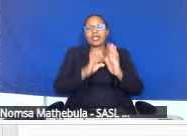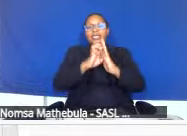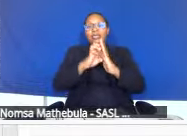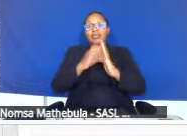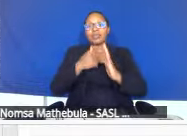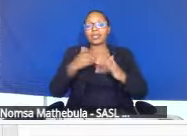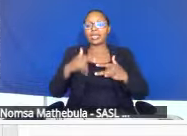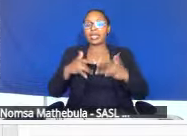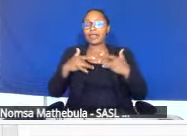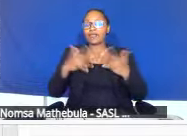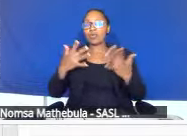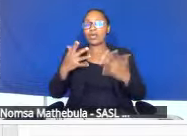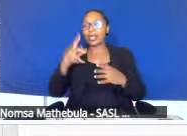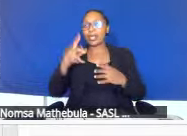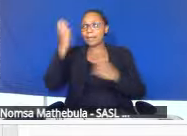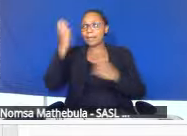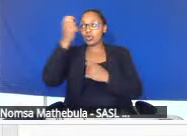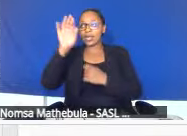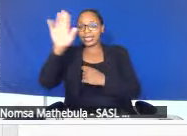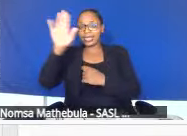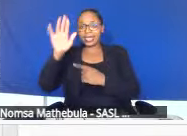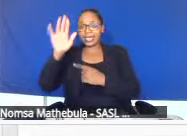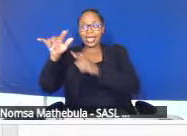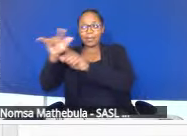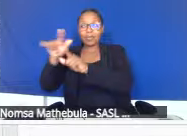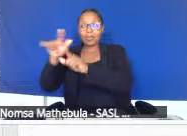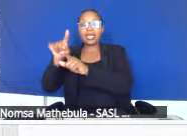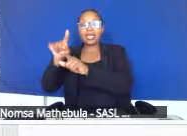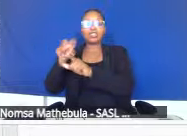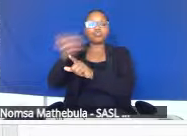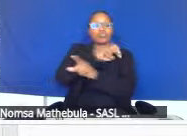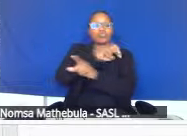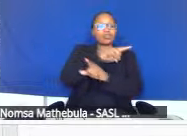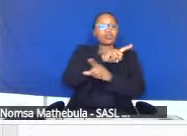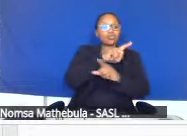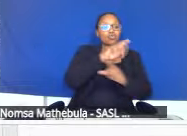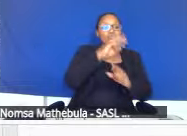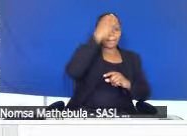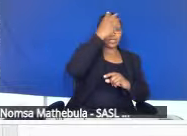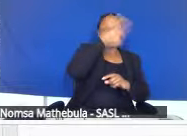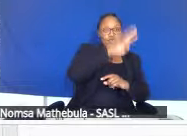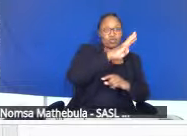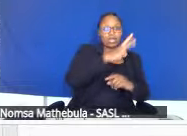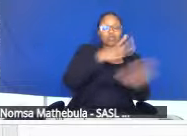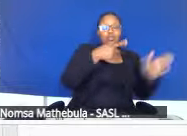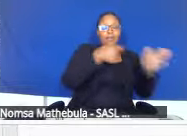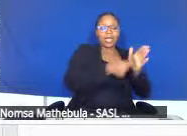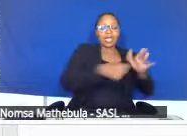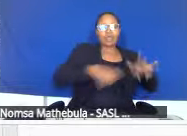new wheelchair, that traveling expenses will be allowable.